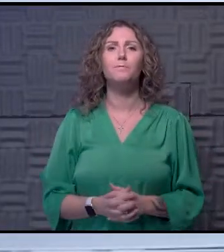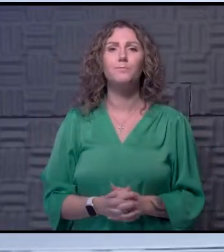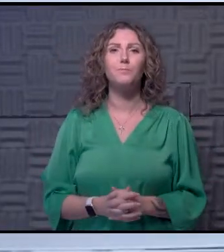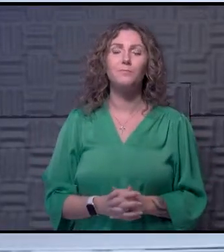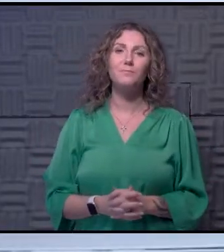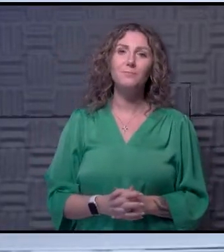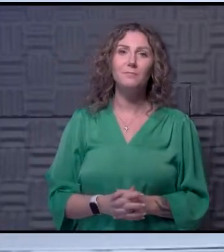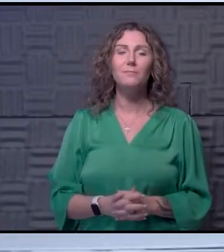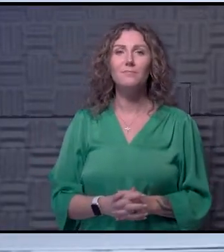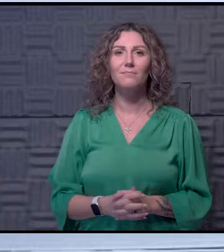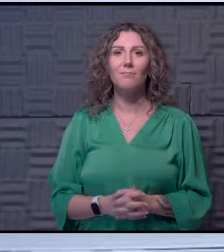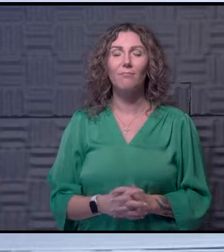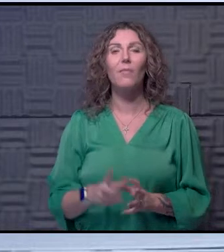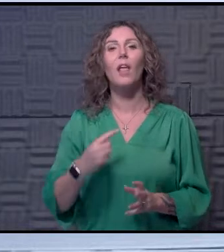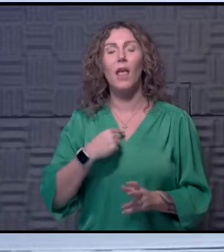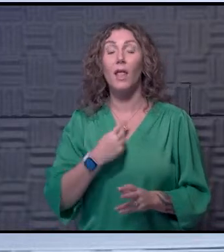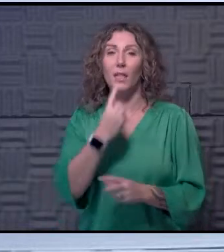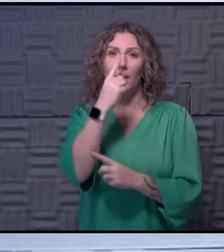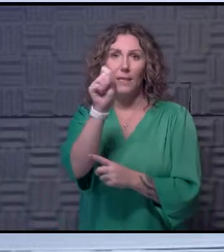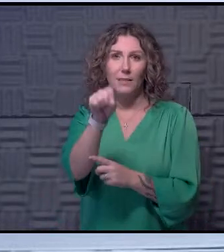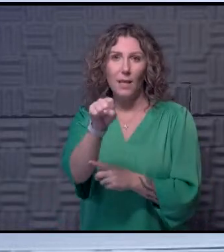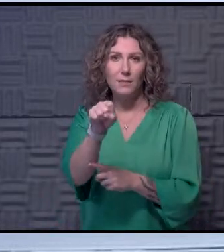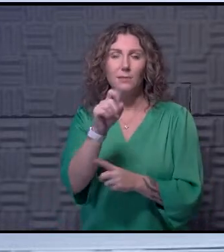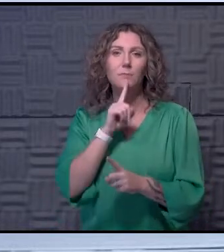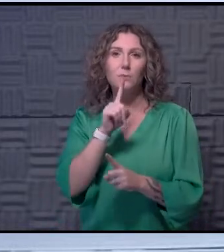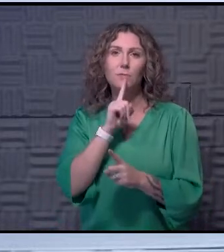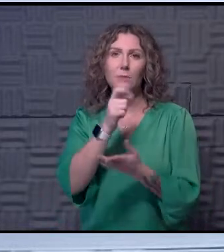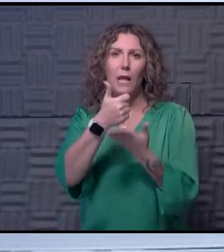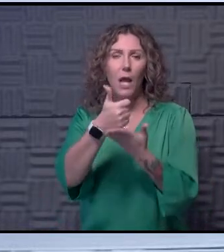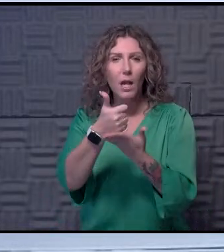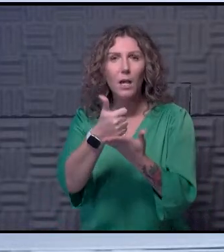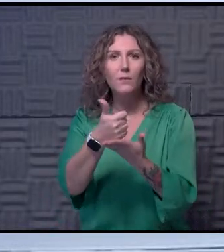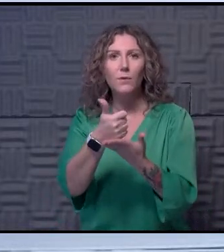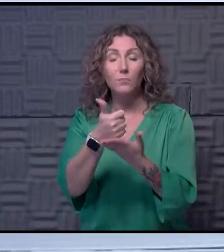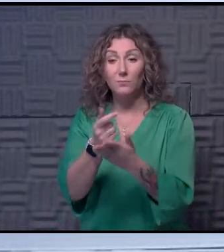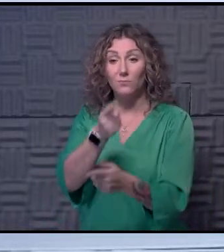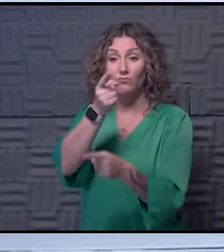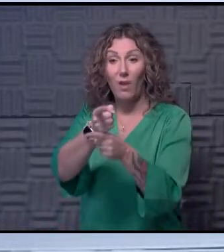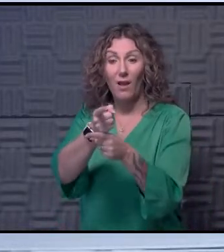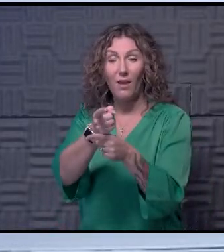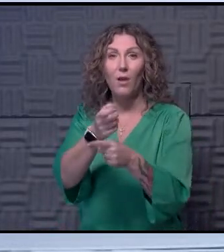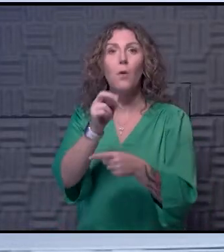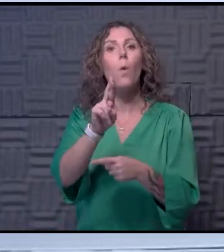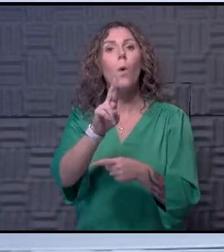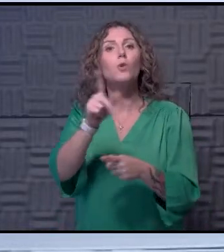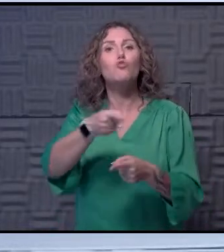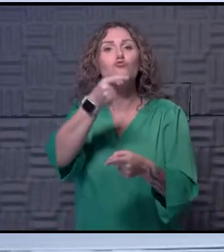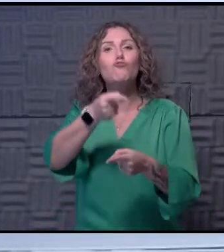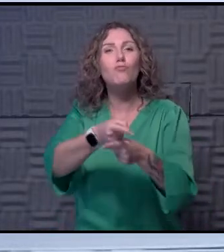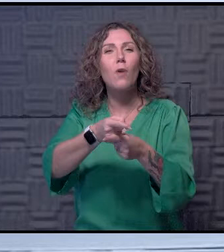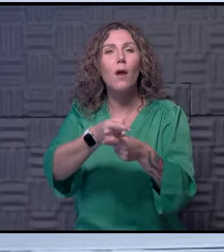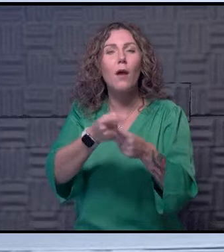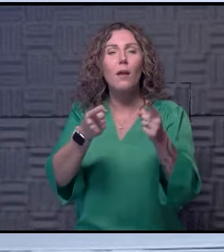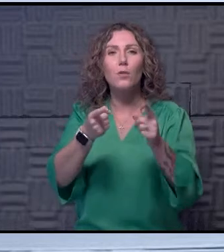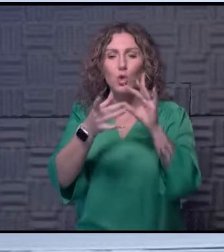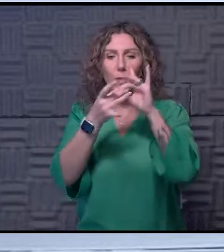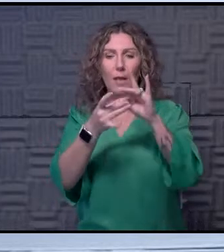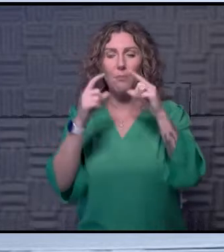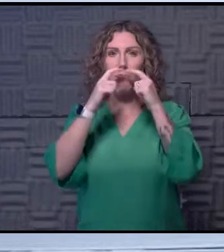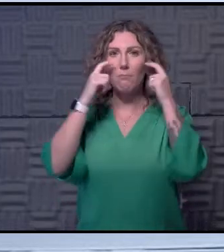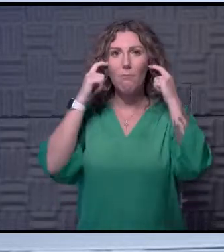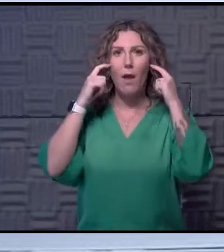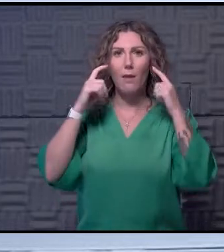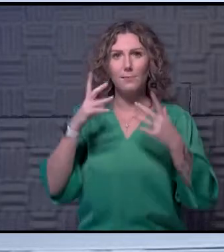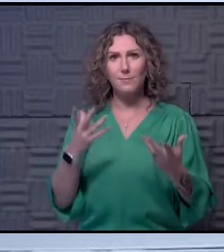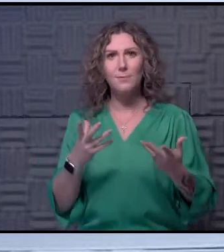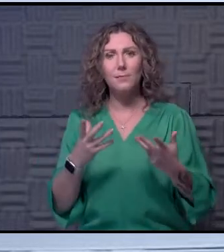So I certainly think it is. I think it's very helpful to be right or correct in these conversations about mask wearing. And I think